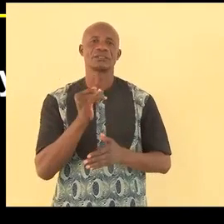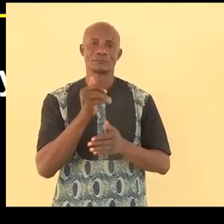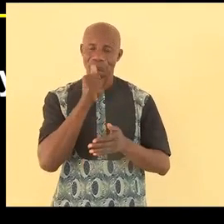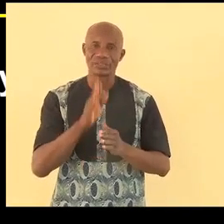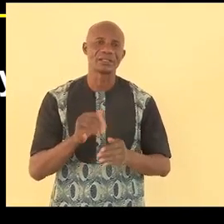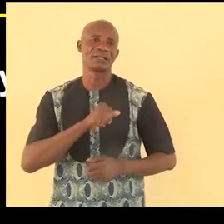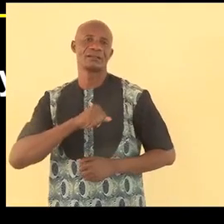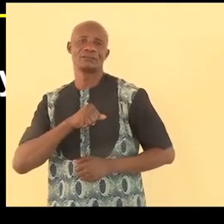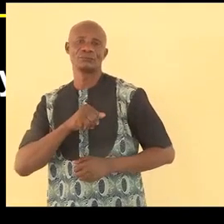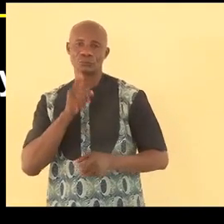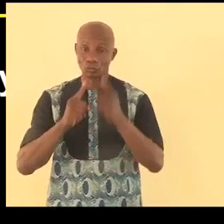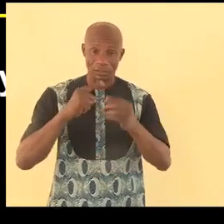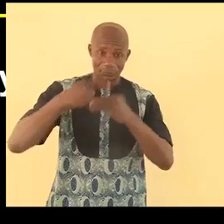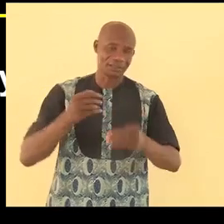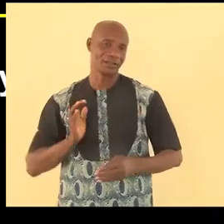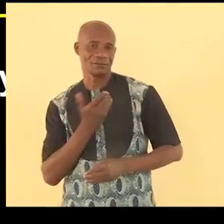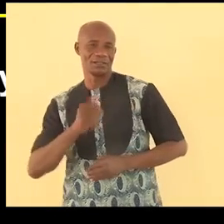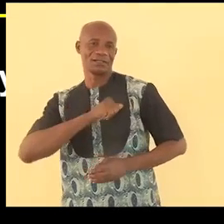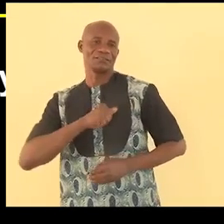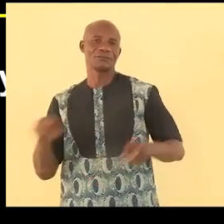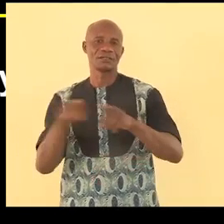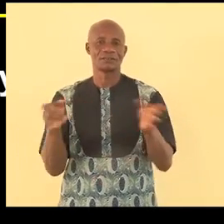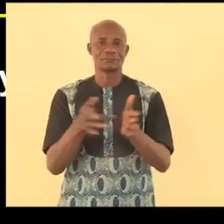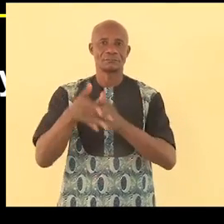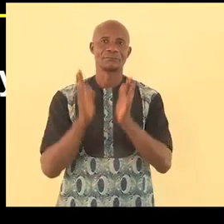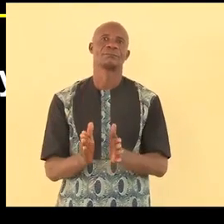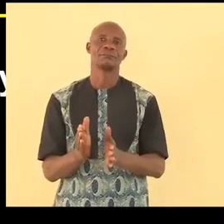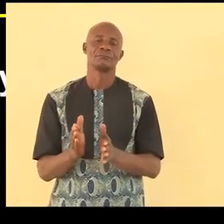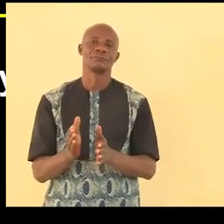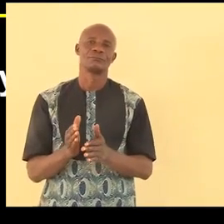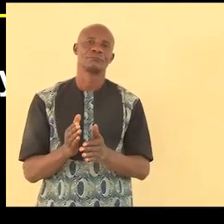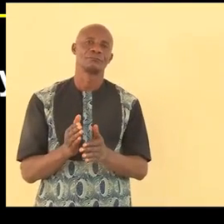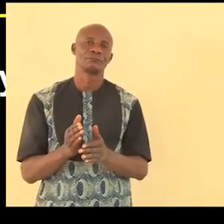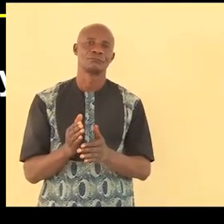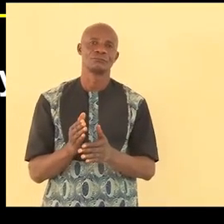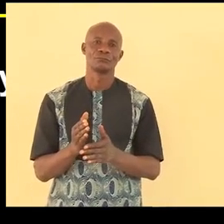B attitude. It talks about our attitude as Christians.